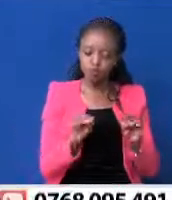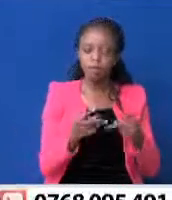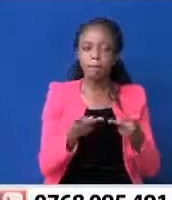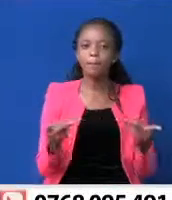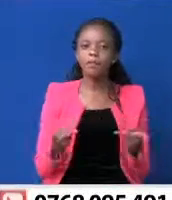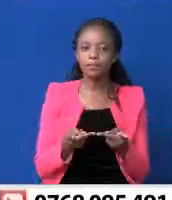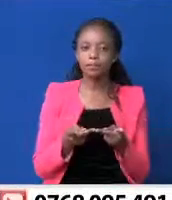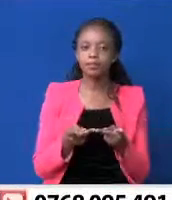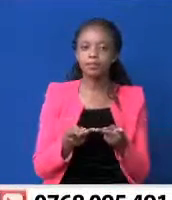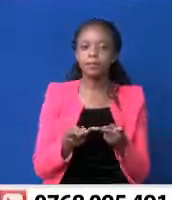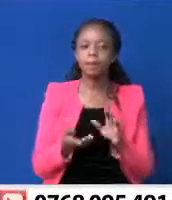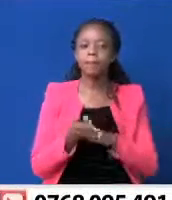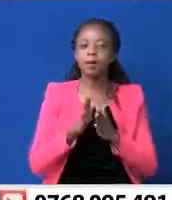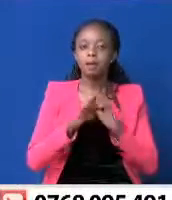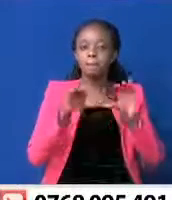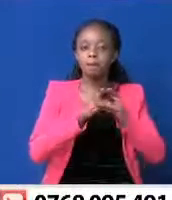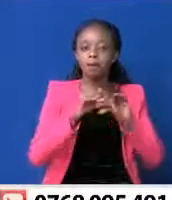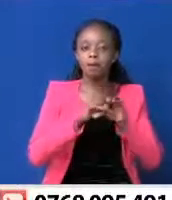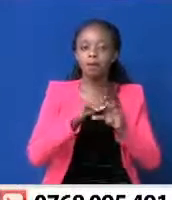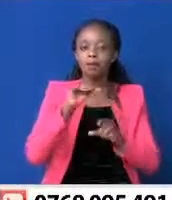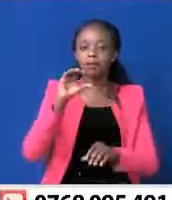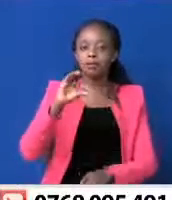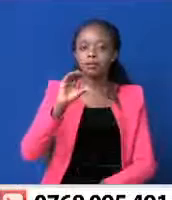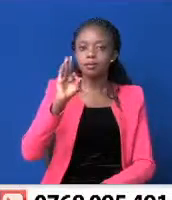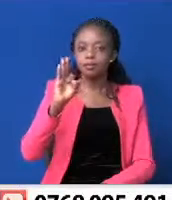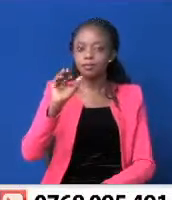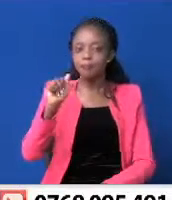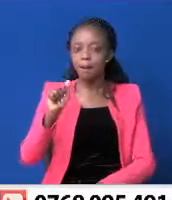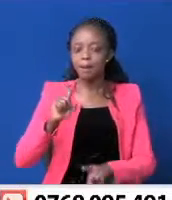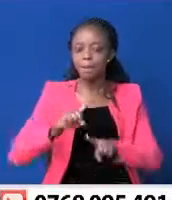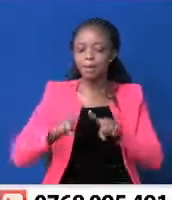tukawa kama member wa CFA. Lakini mwisho